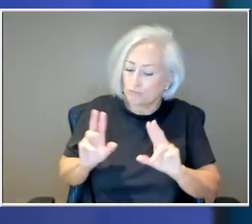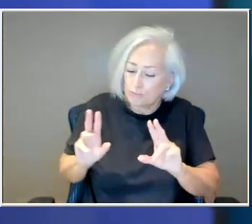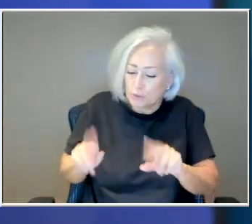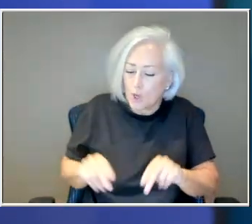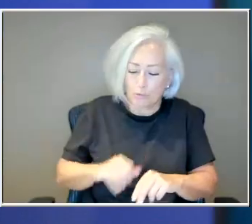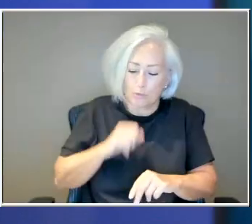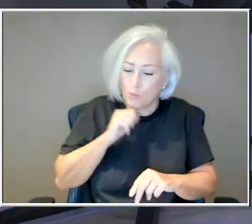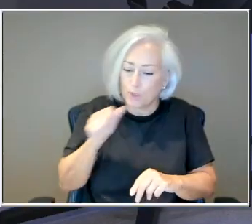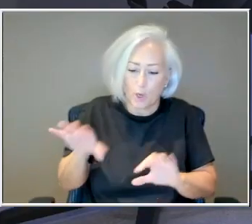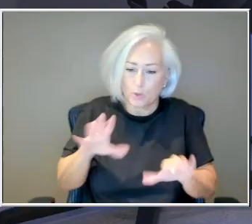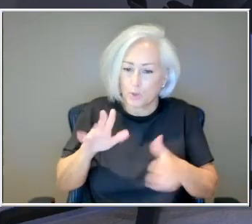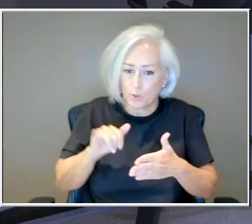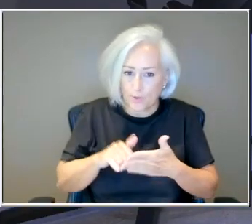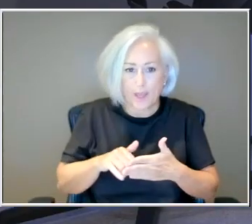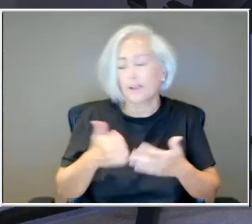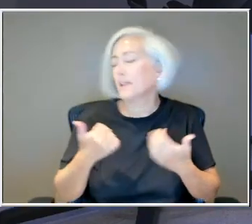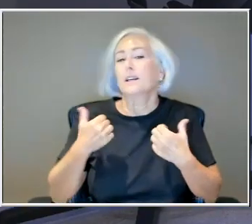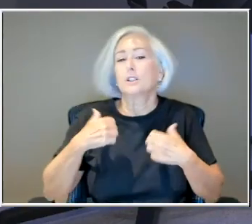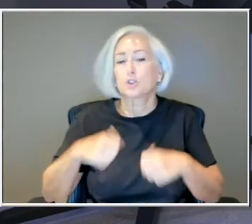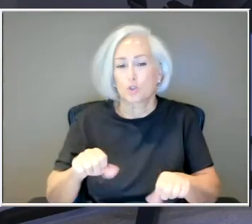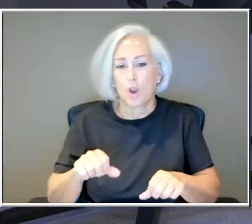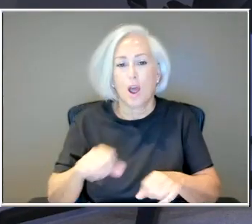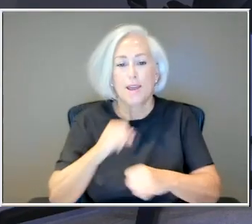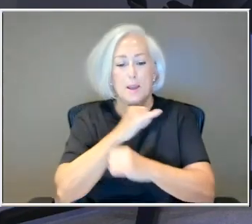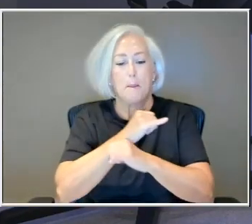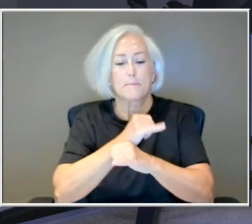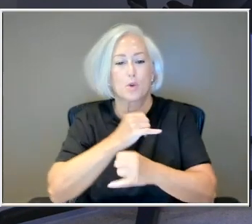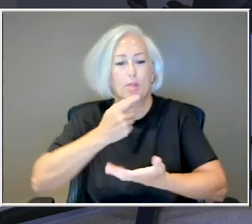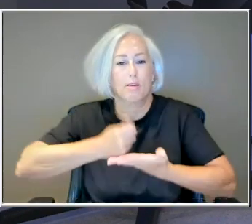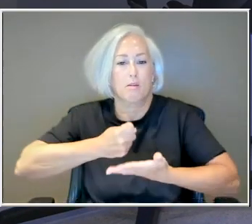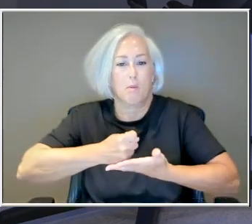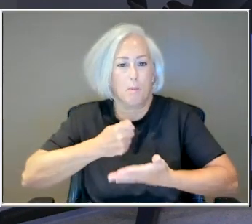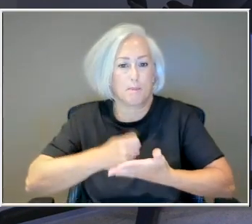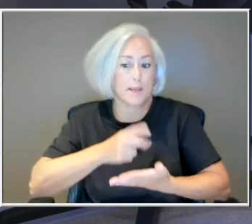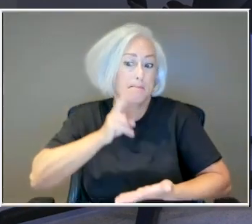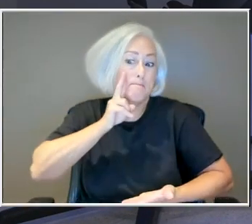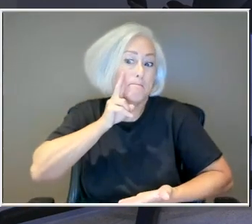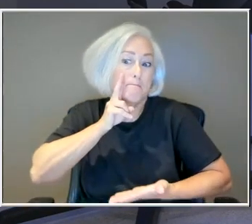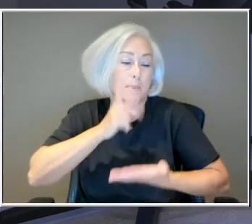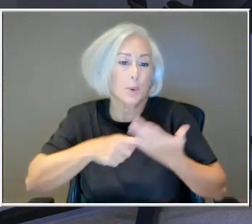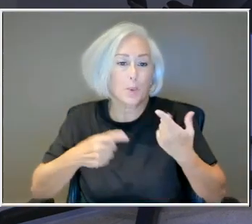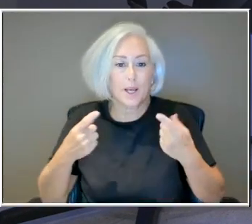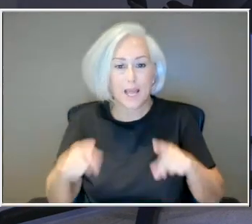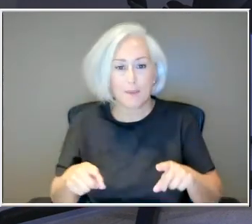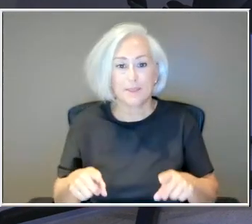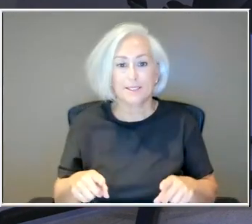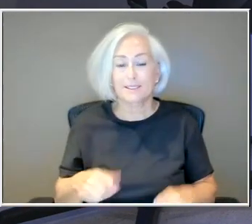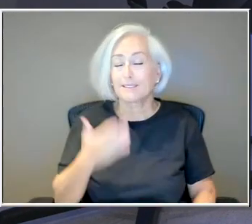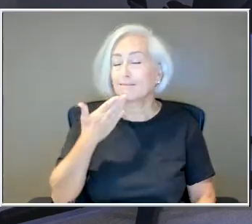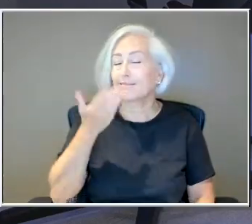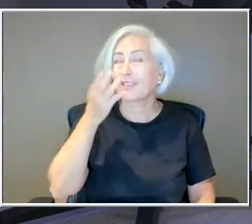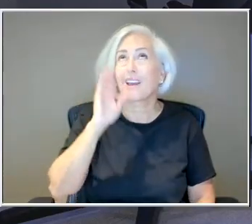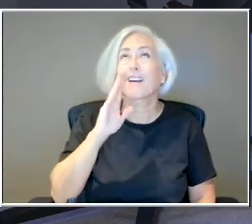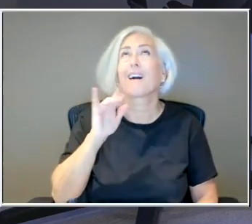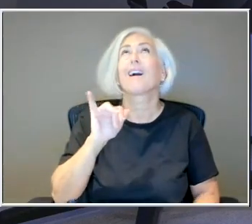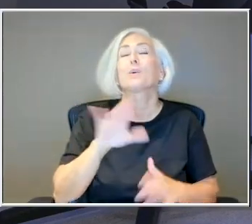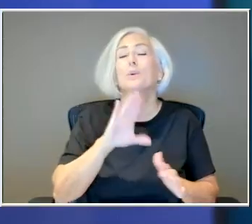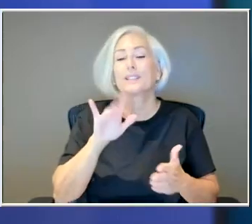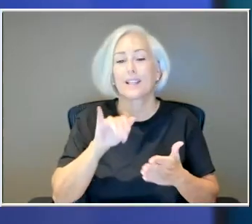try some immunotherapy and let's see what it does. And thank God that's what we did. And 2 rounds